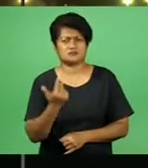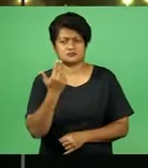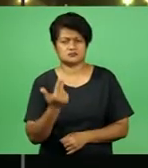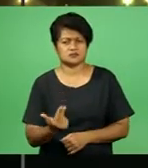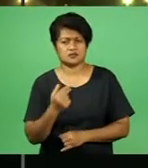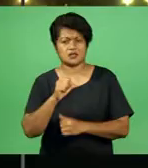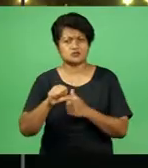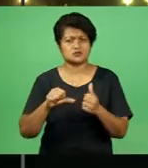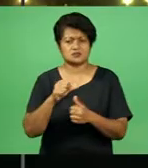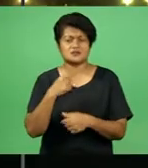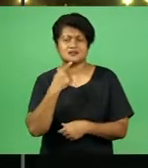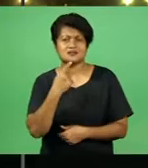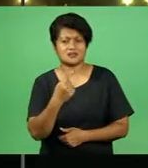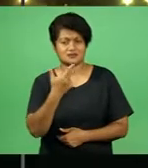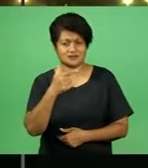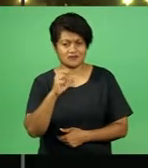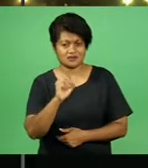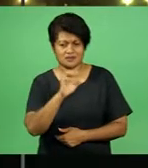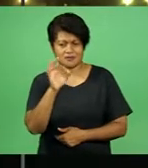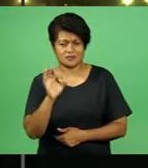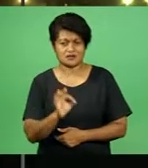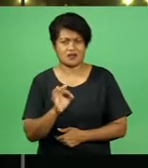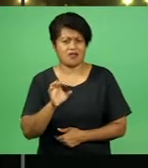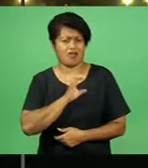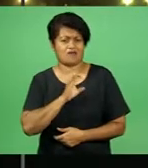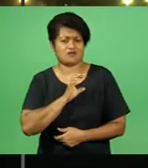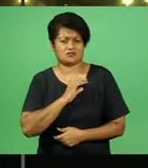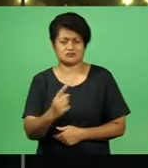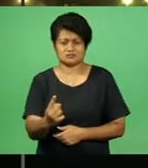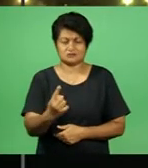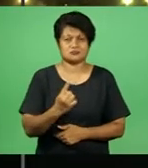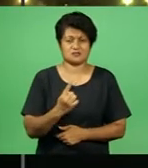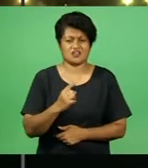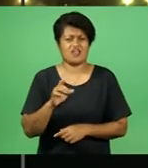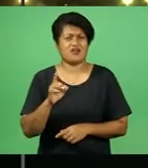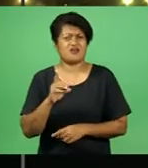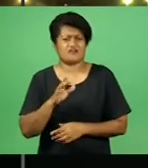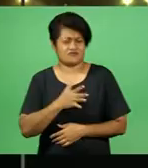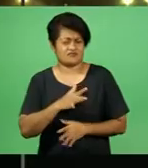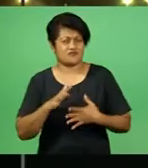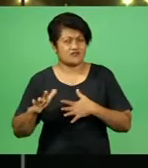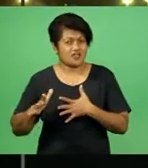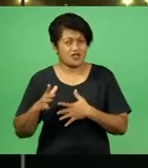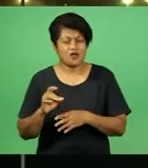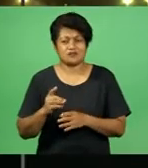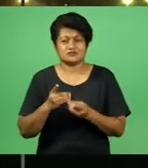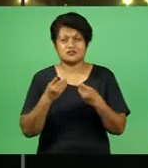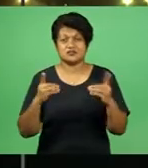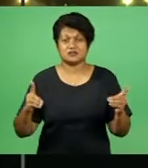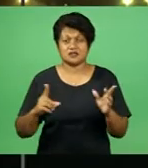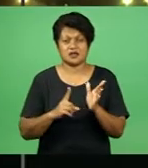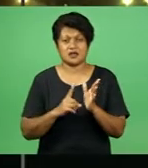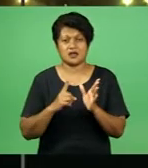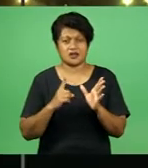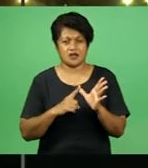says 70% of their community are afraid to come out for fear of discrimination and victimization. ILGA